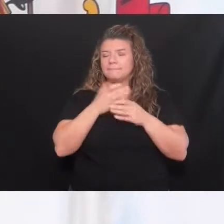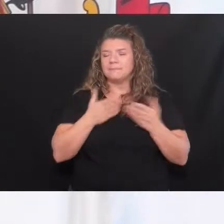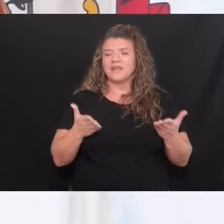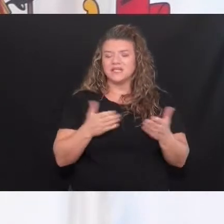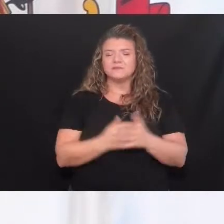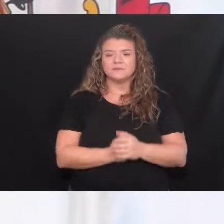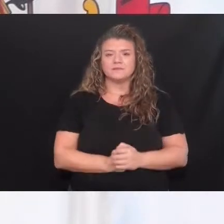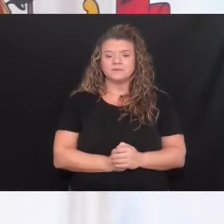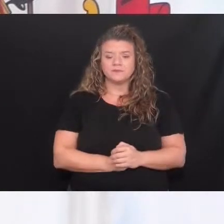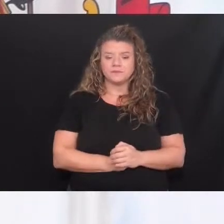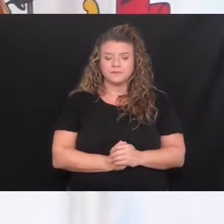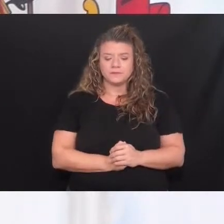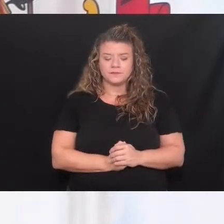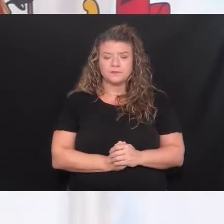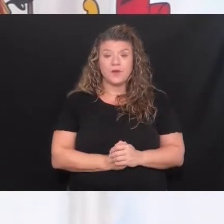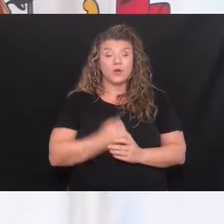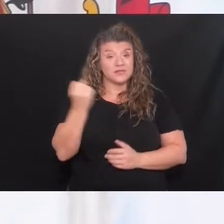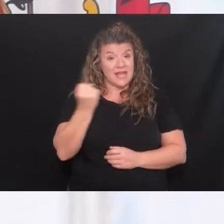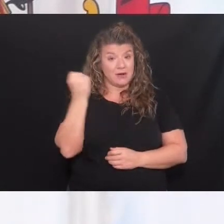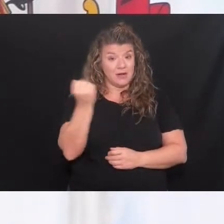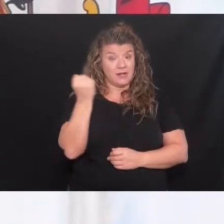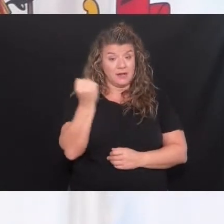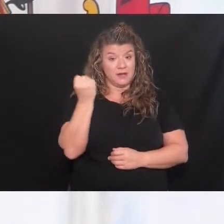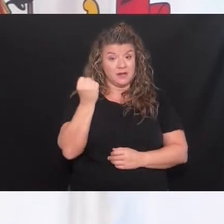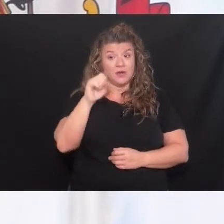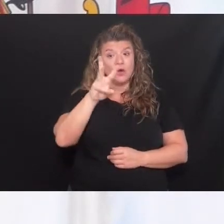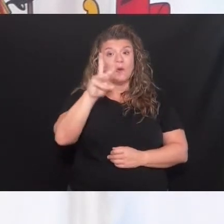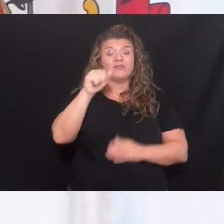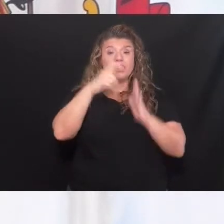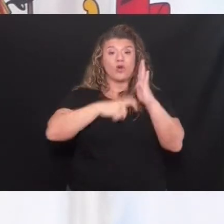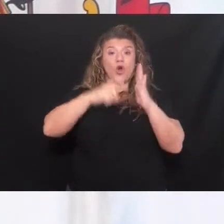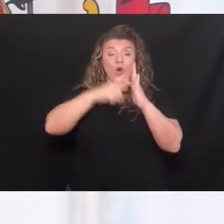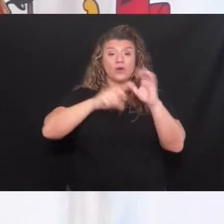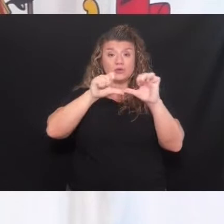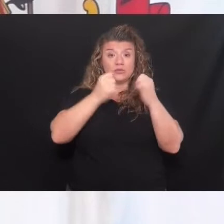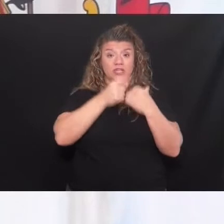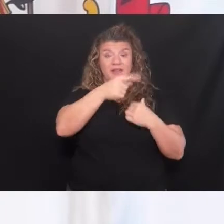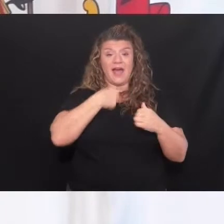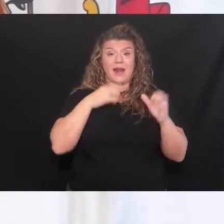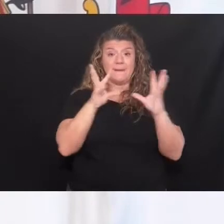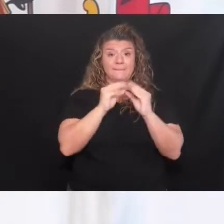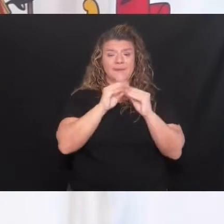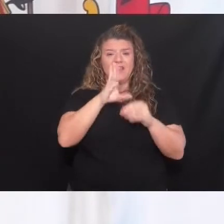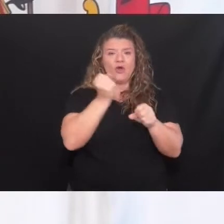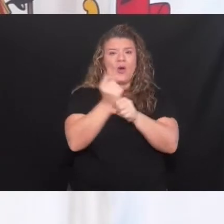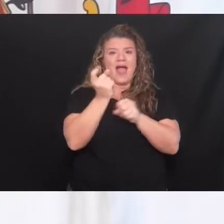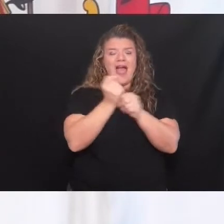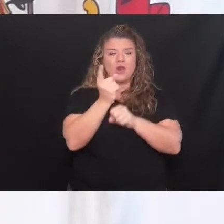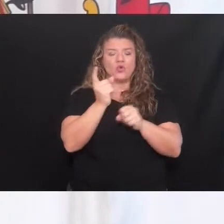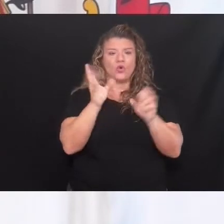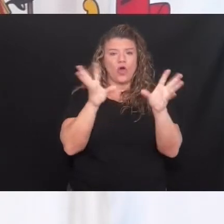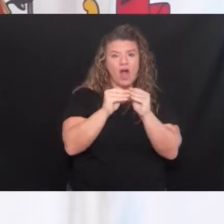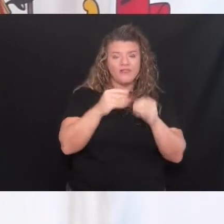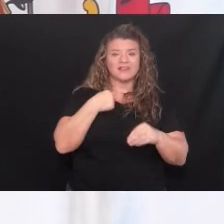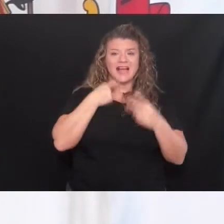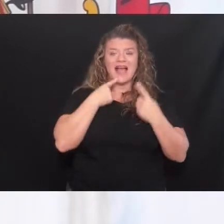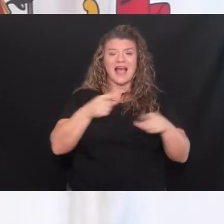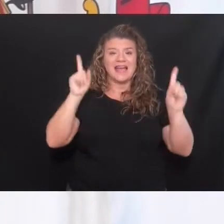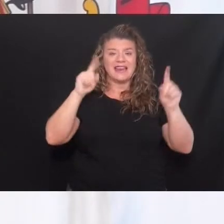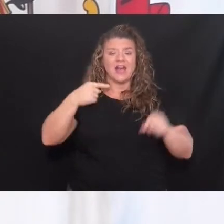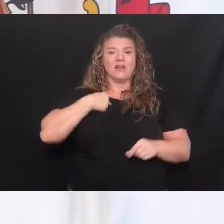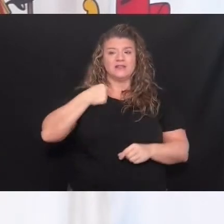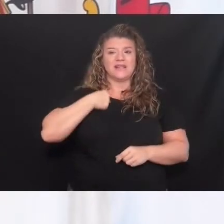I'm going to read some of this to you. But on Saturday at the West Virginia Coal Association's meeting, their annual conference and everything, I announced that I am